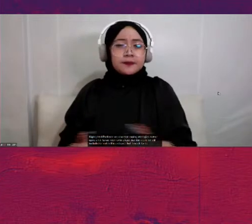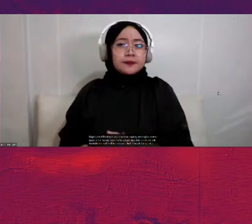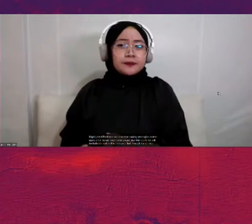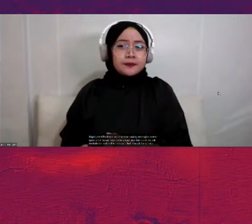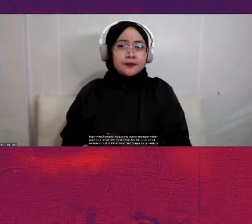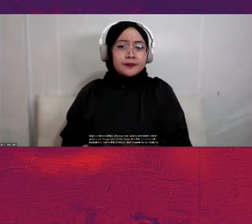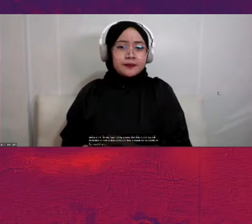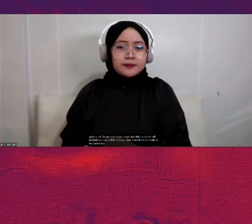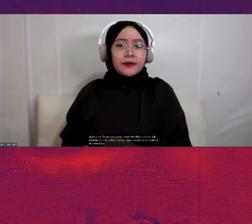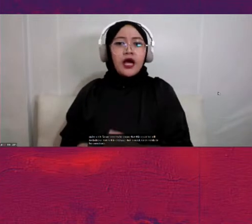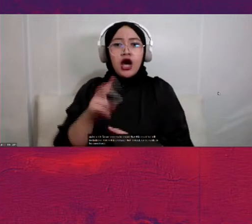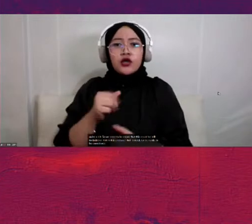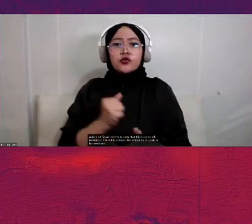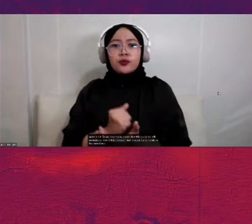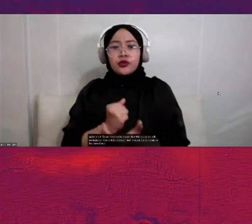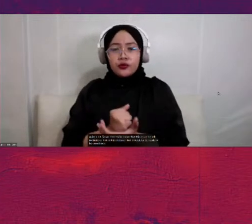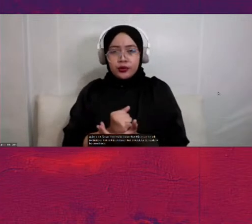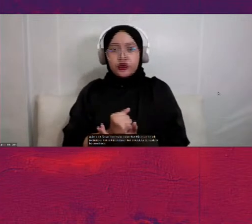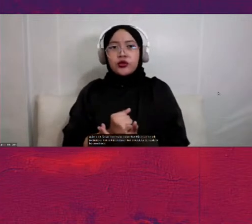considered.